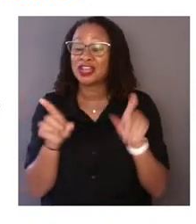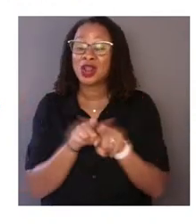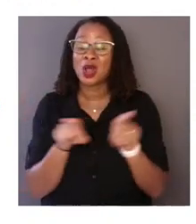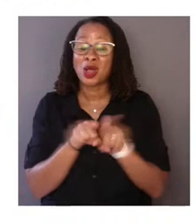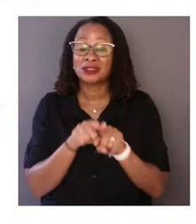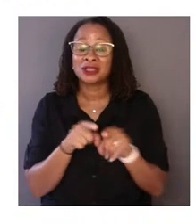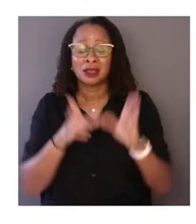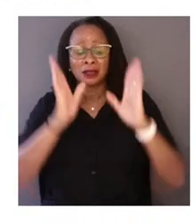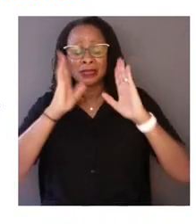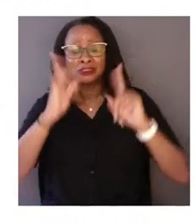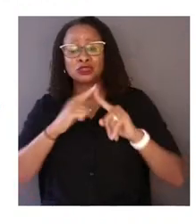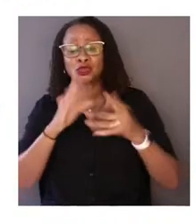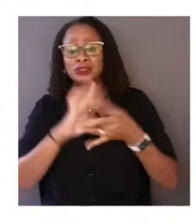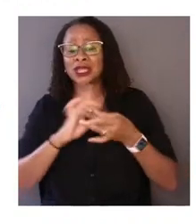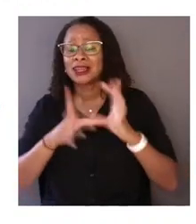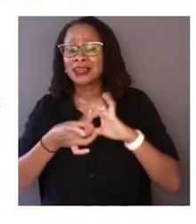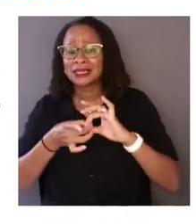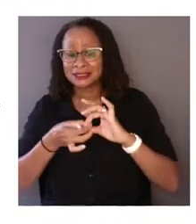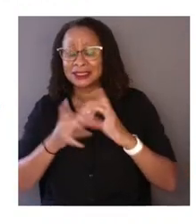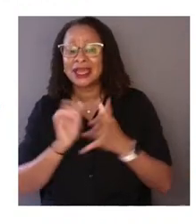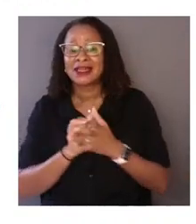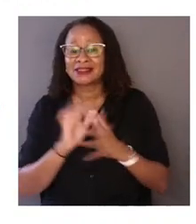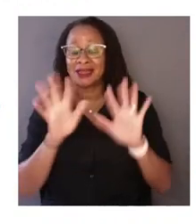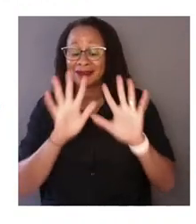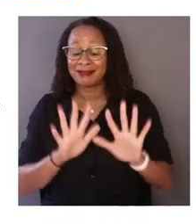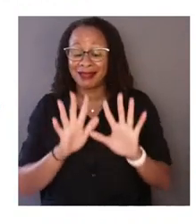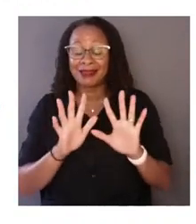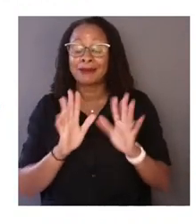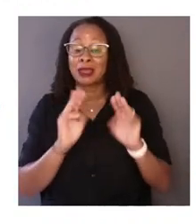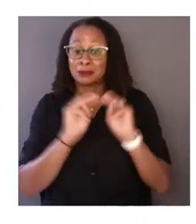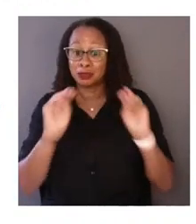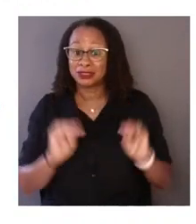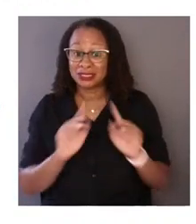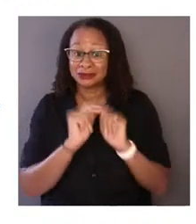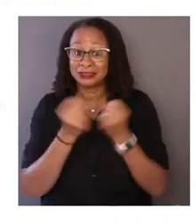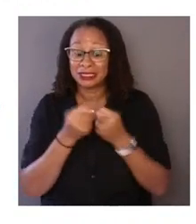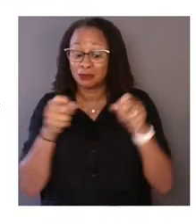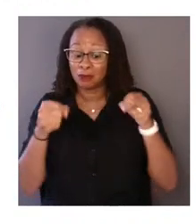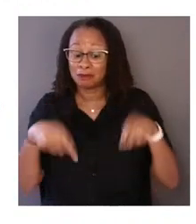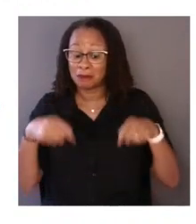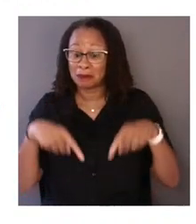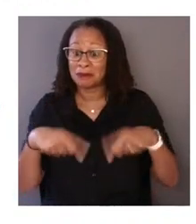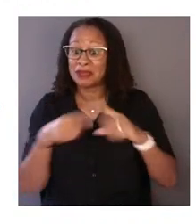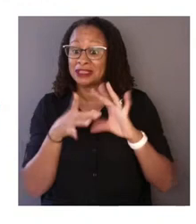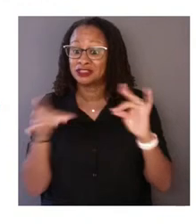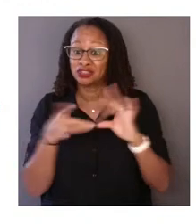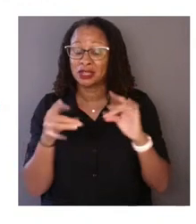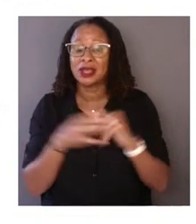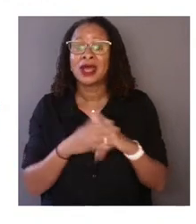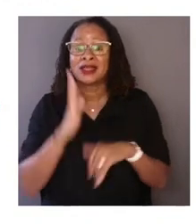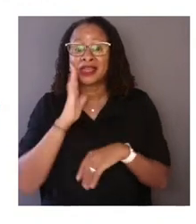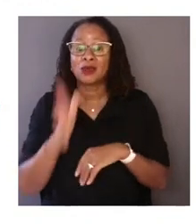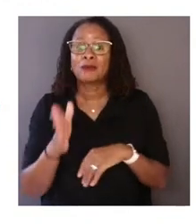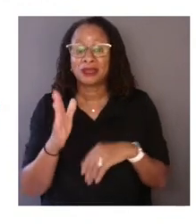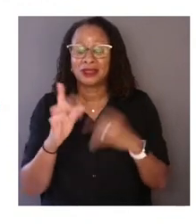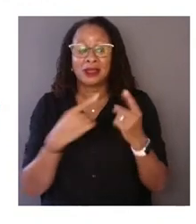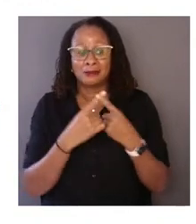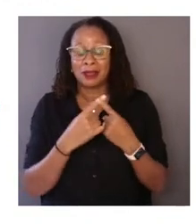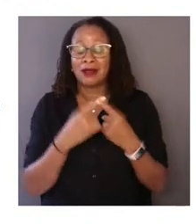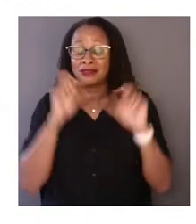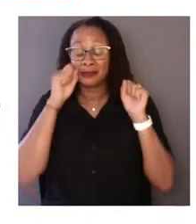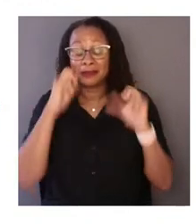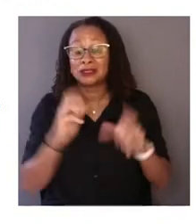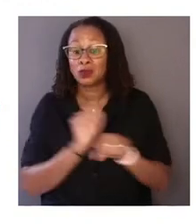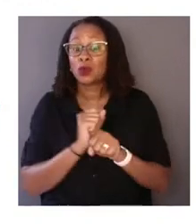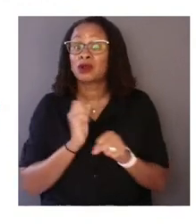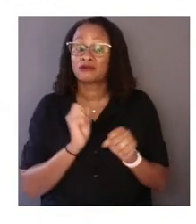to the links that the Climate Museum team will be dropping in. Some of them will be about the amazing work that our panelists do. Some